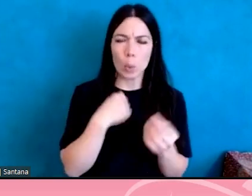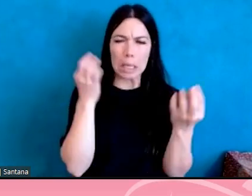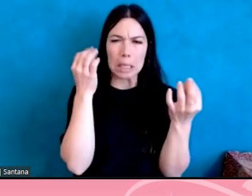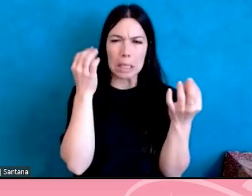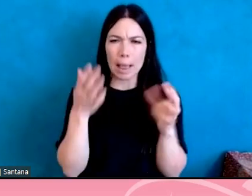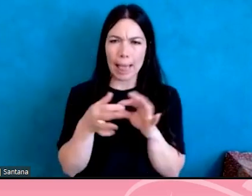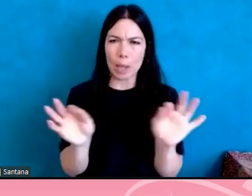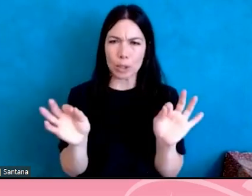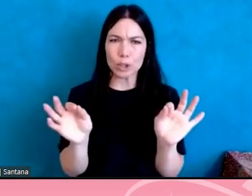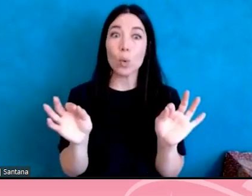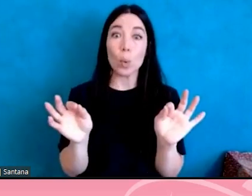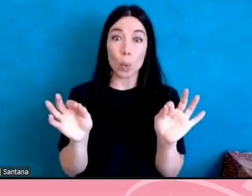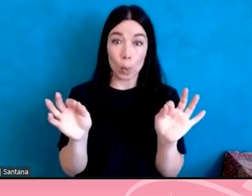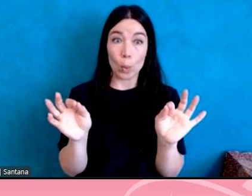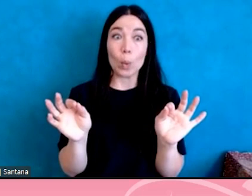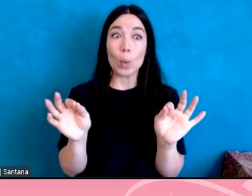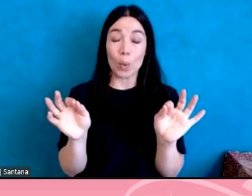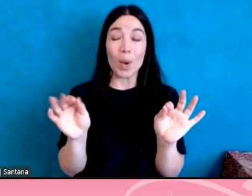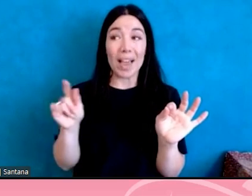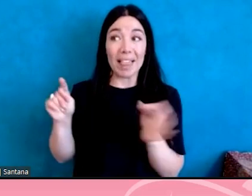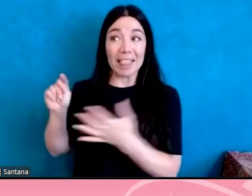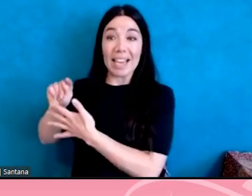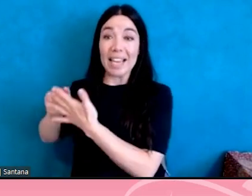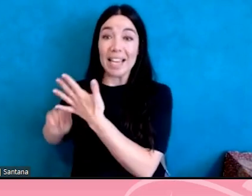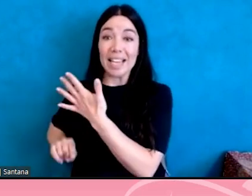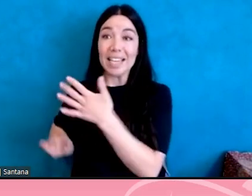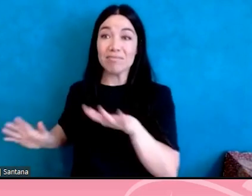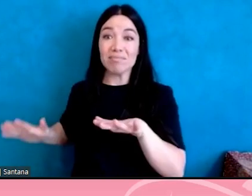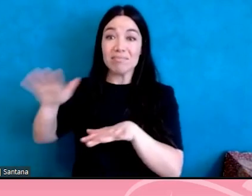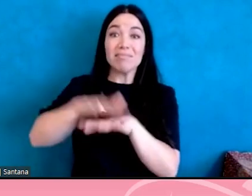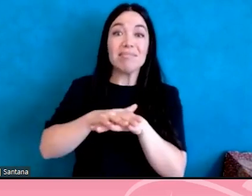when we think about native speakers of who they are and who they can be.